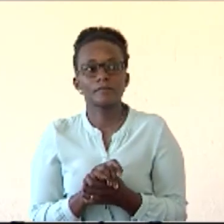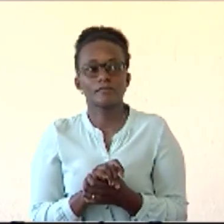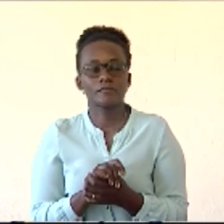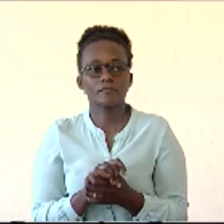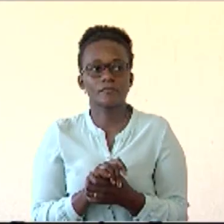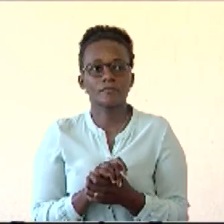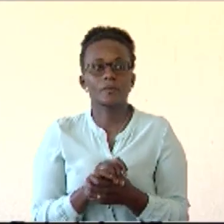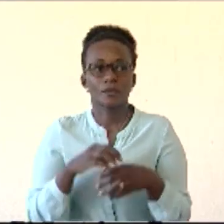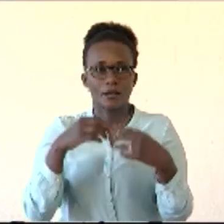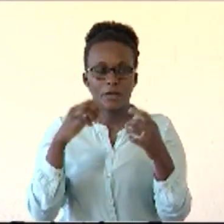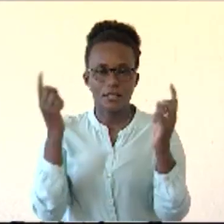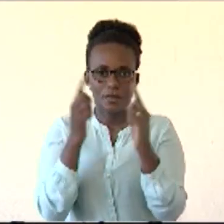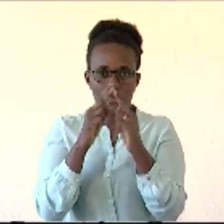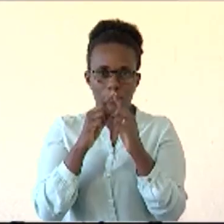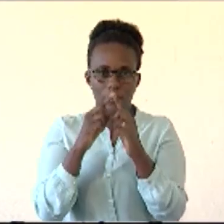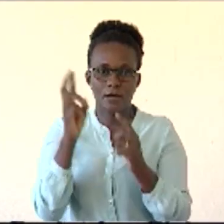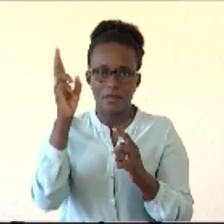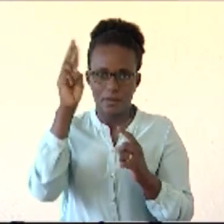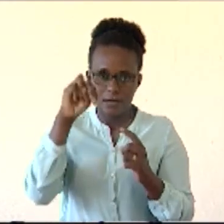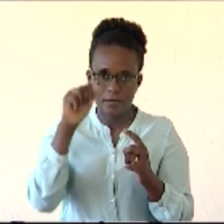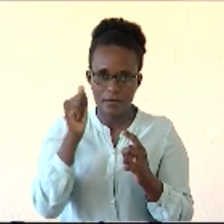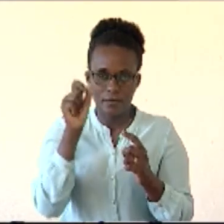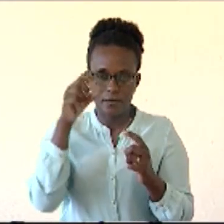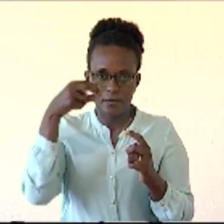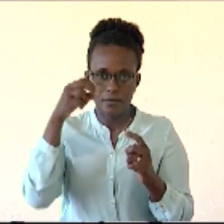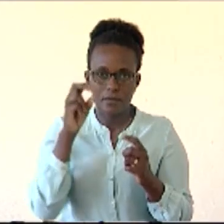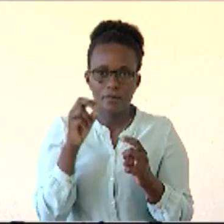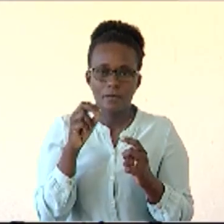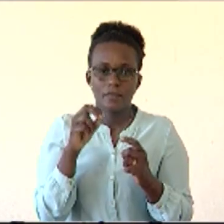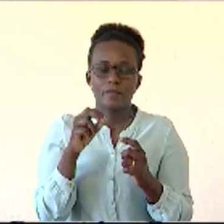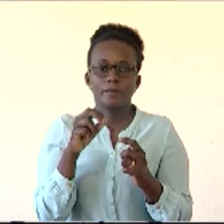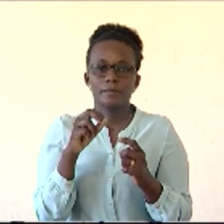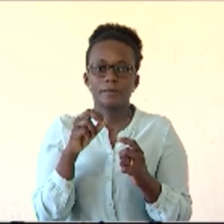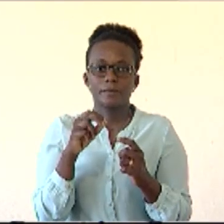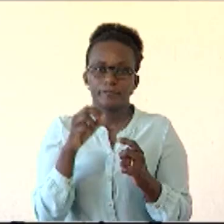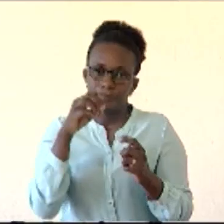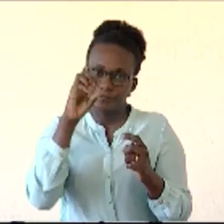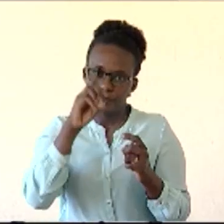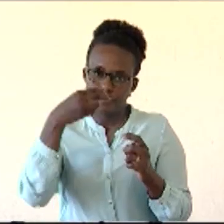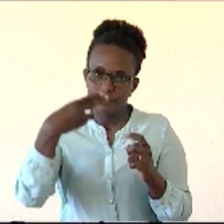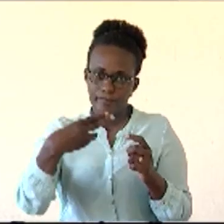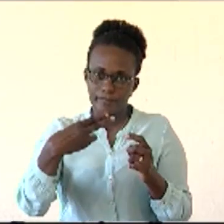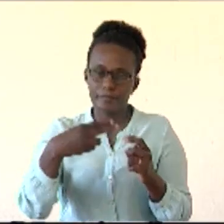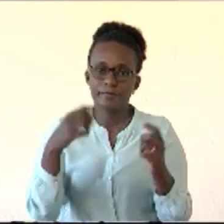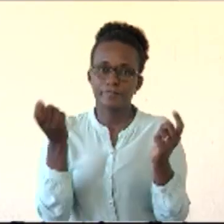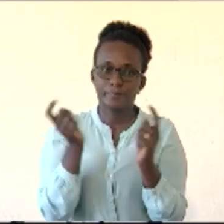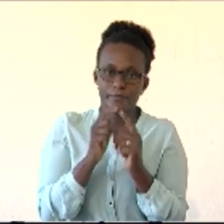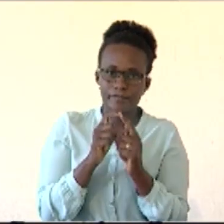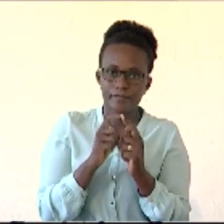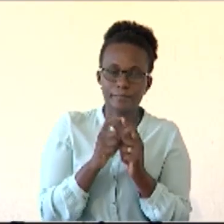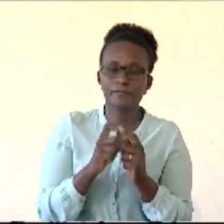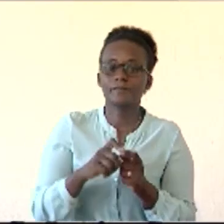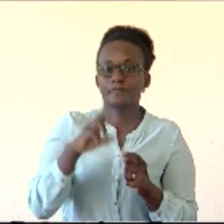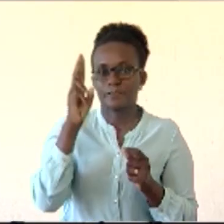sodium ions, because the sodium ions are not discharged. So we are not seeing sodium discharging. So the sodium